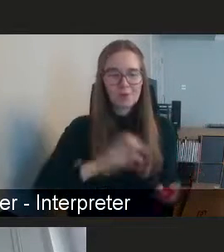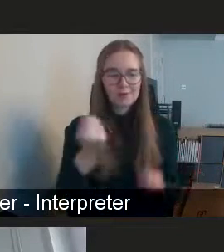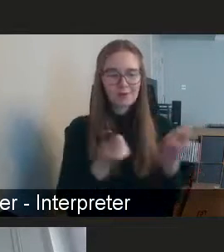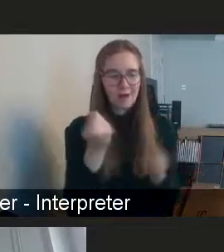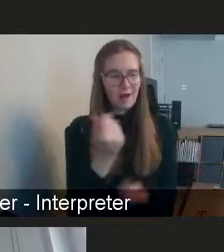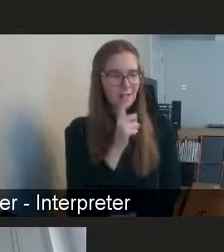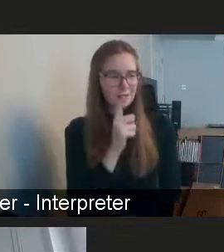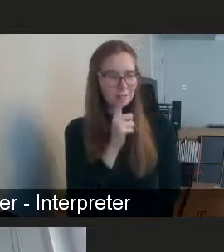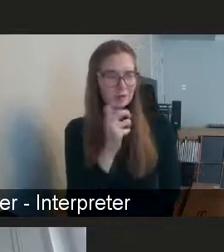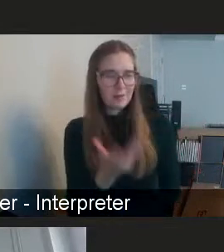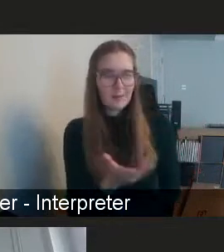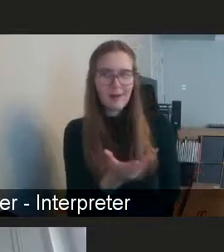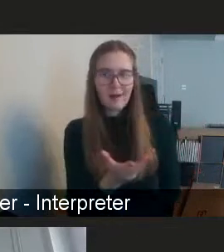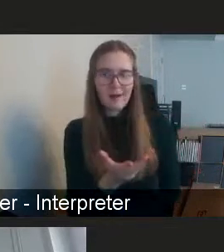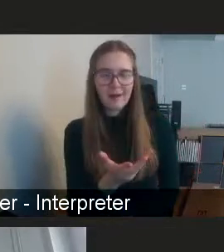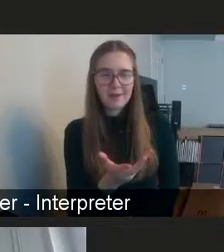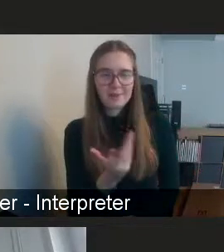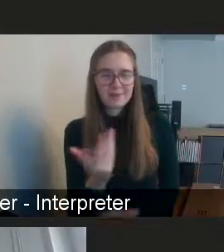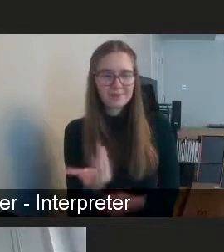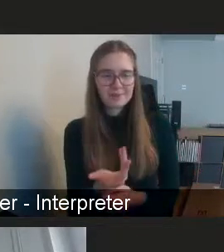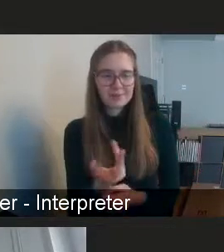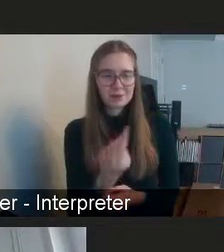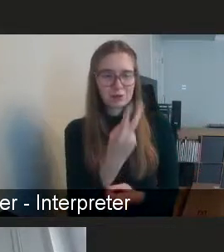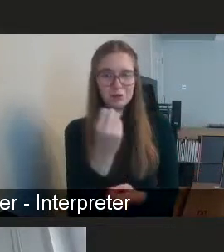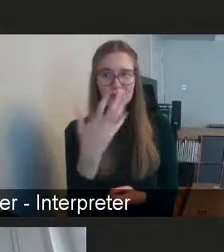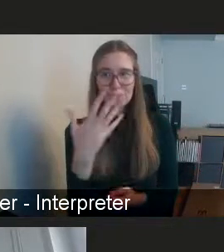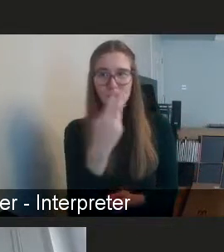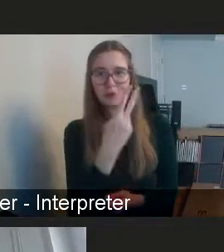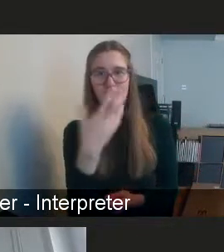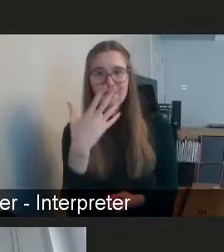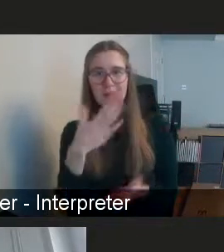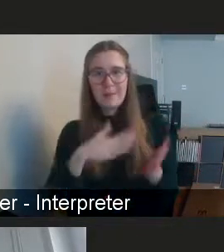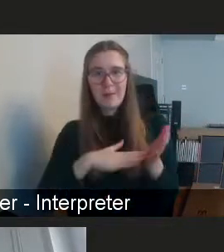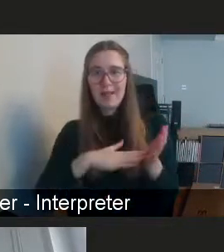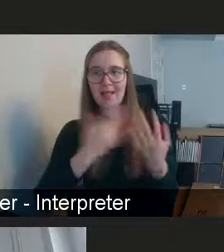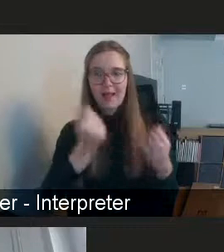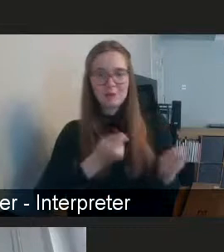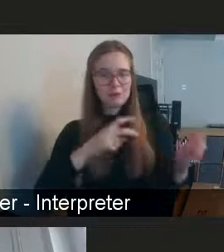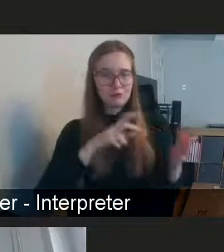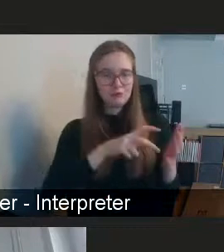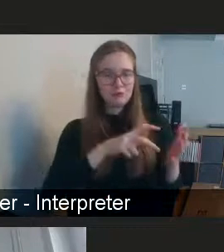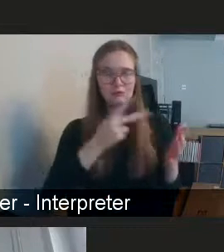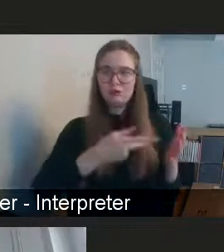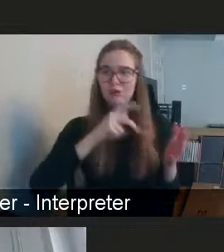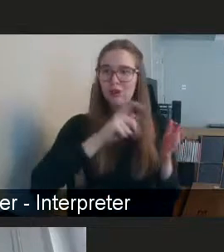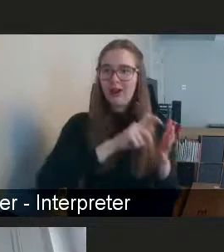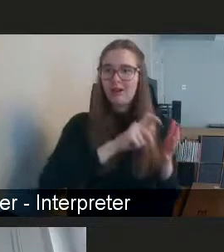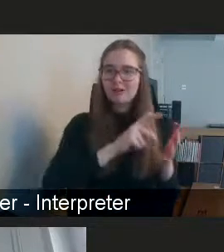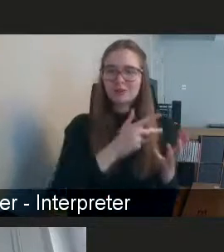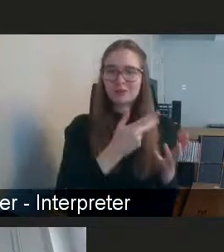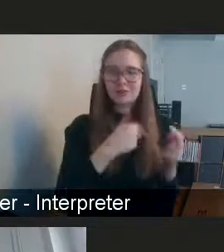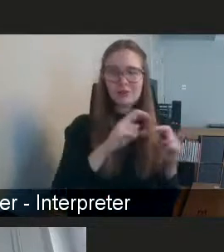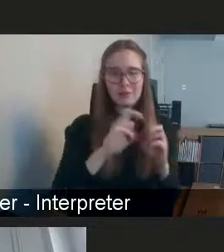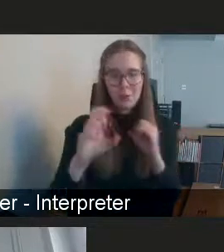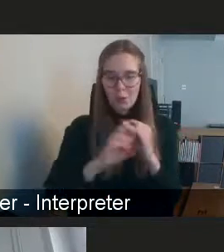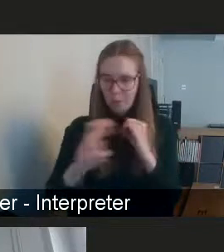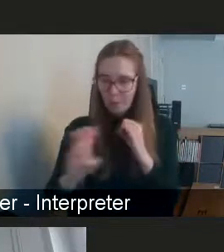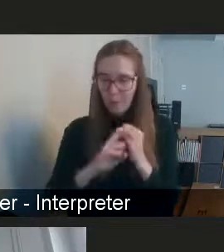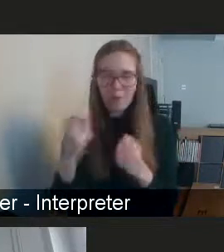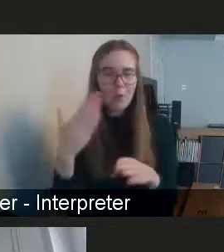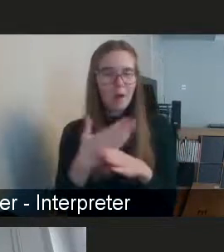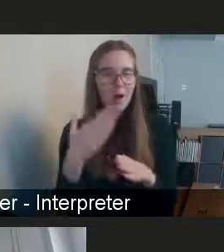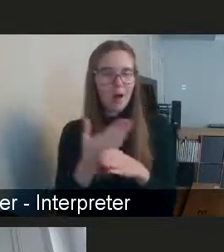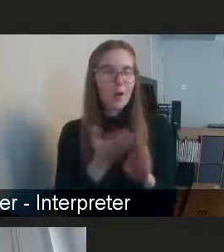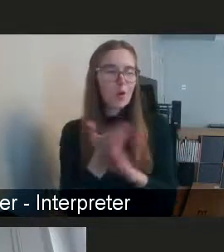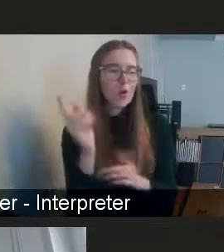electric. But the question is, after 250 miles, you will have to be charging it. So if you do commute either for work or to go and